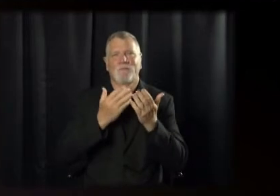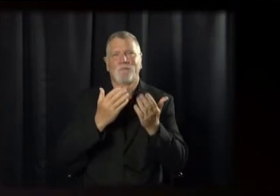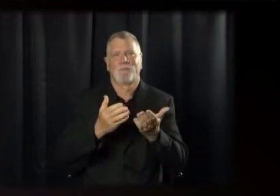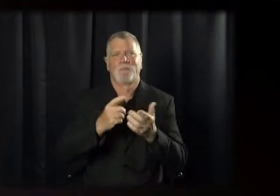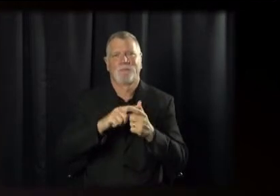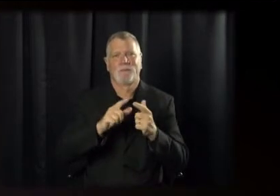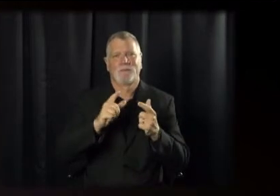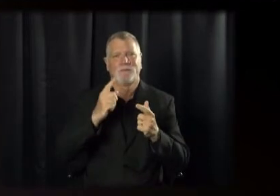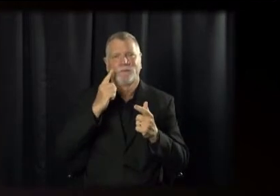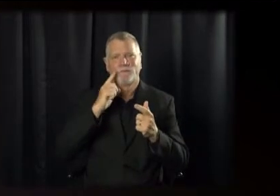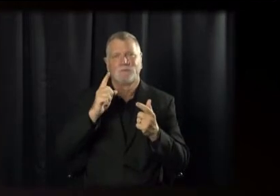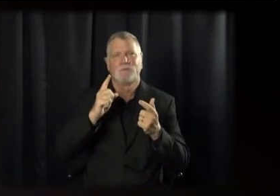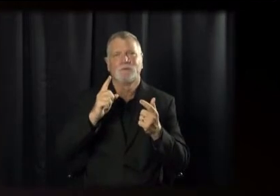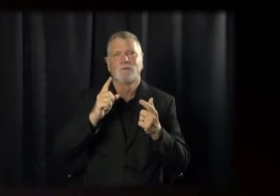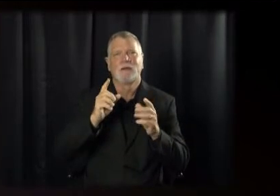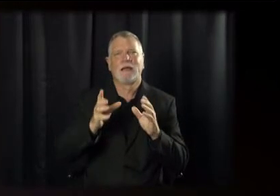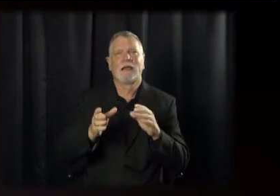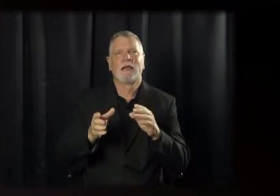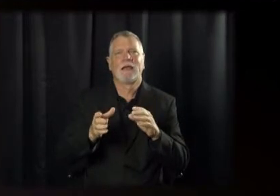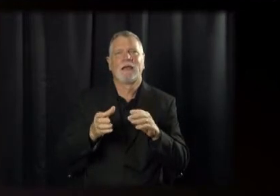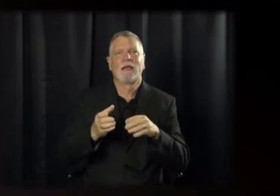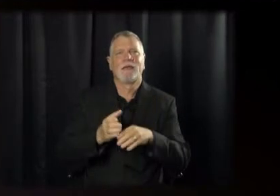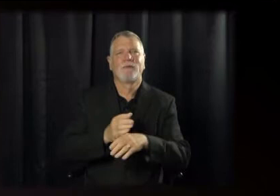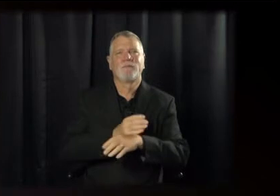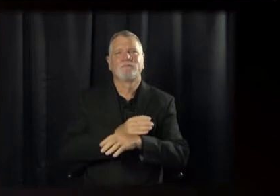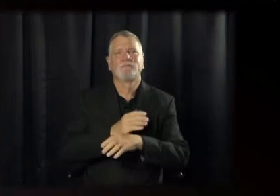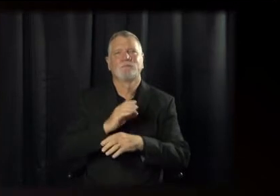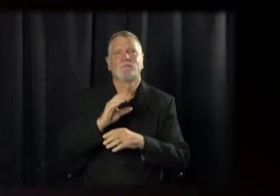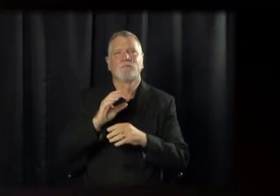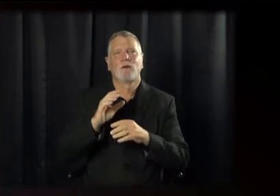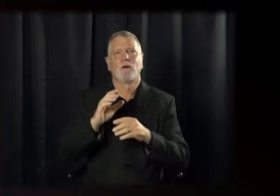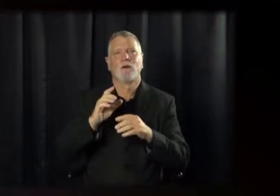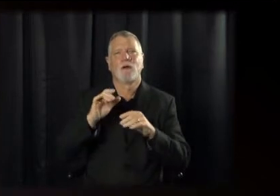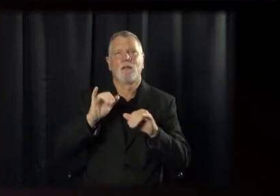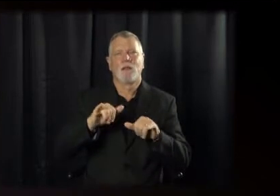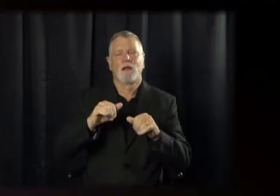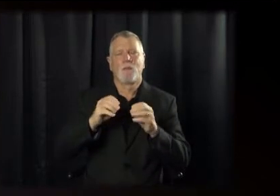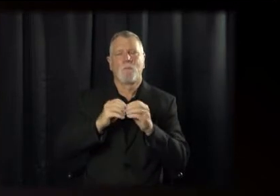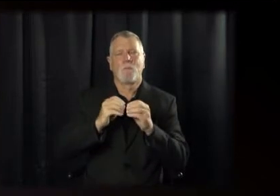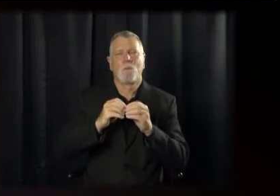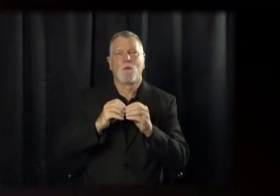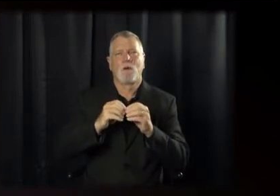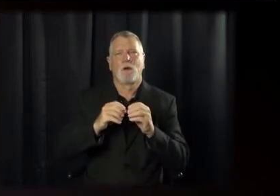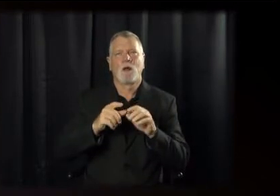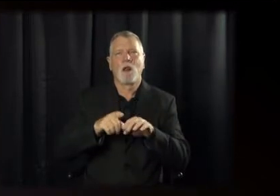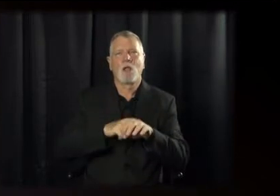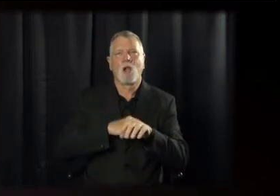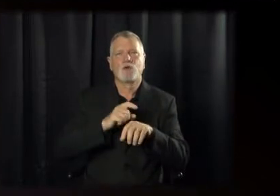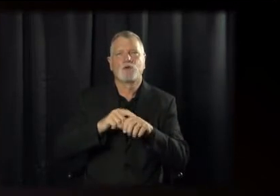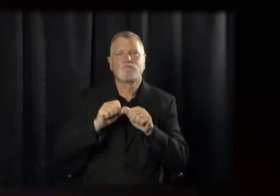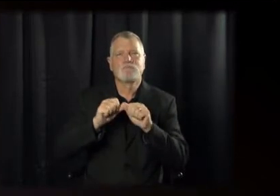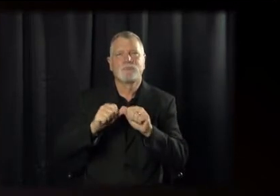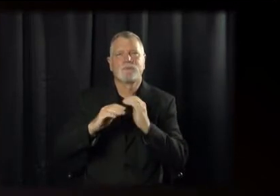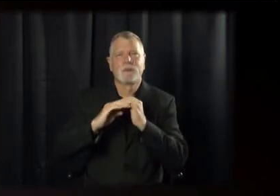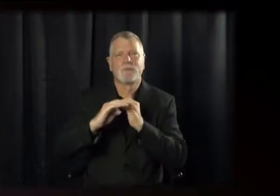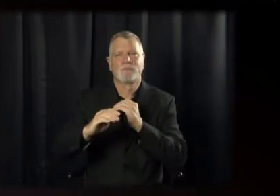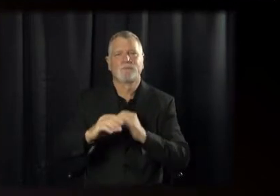and strategic initiatives to increase occupancy and to establish a path to long-term